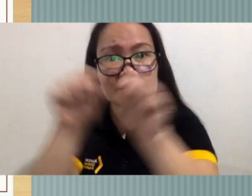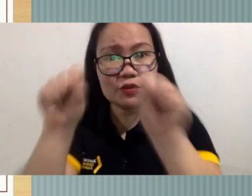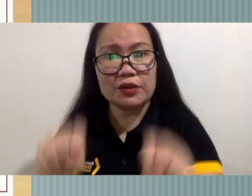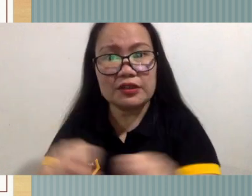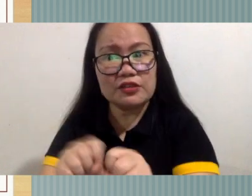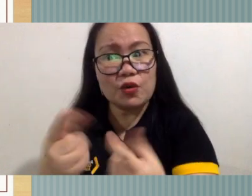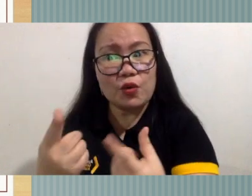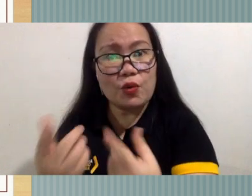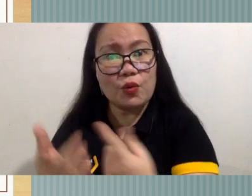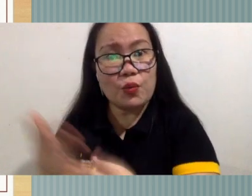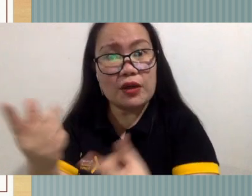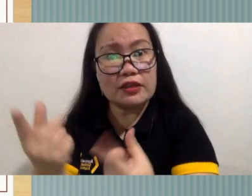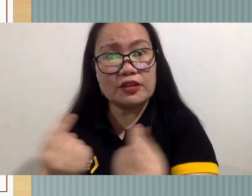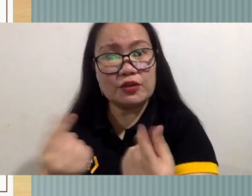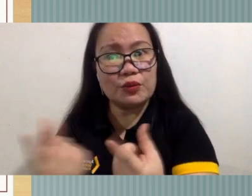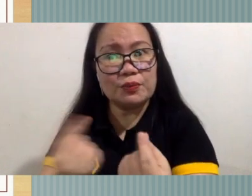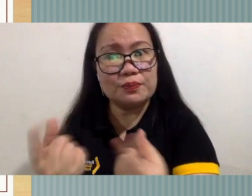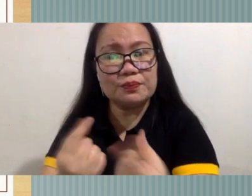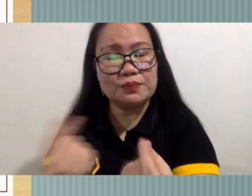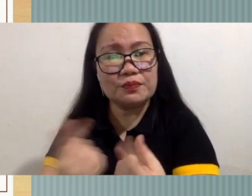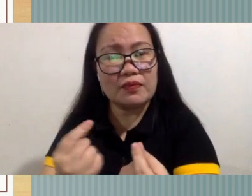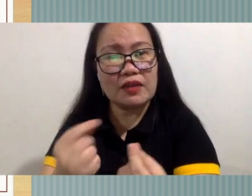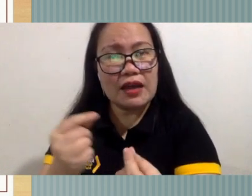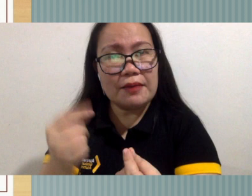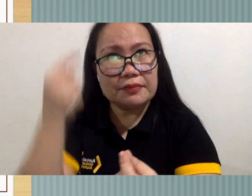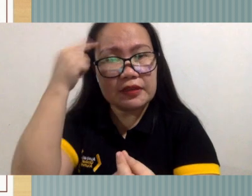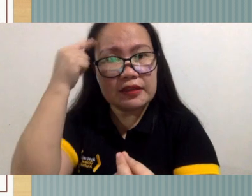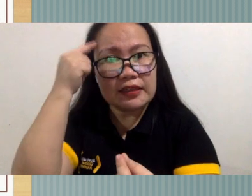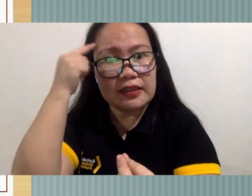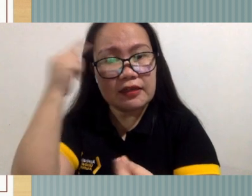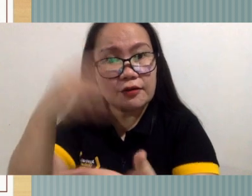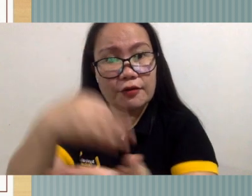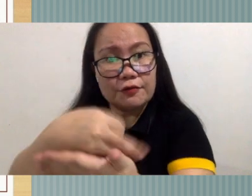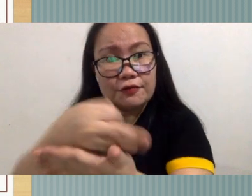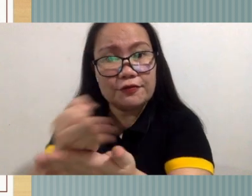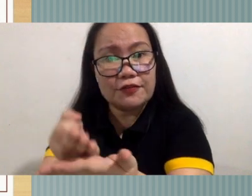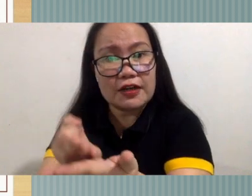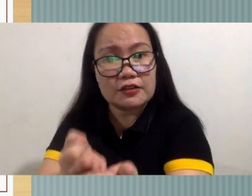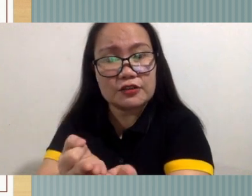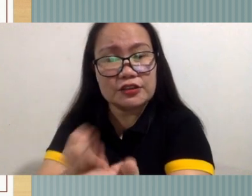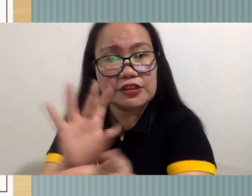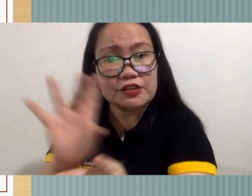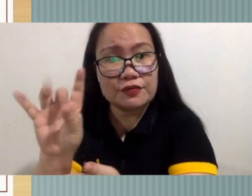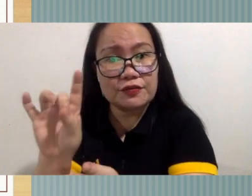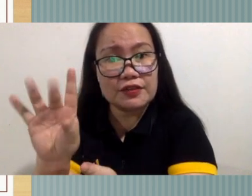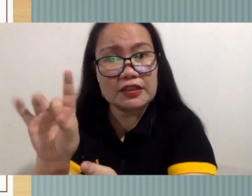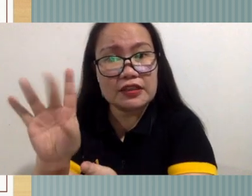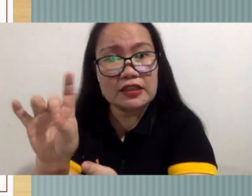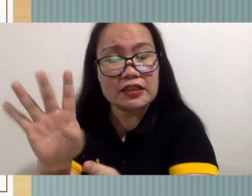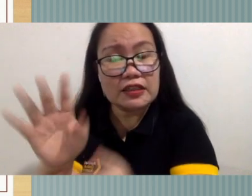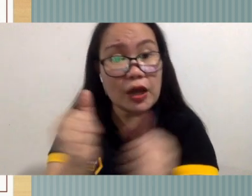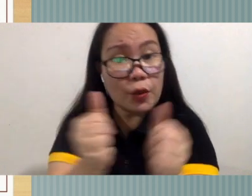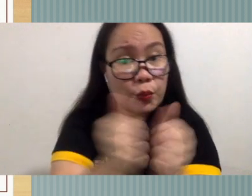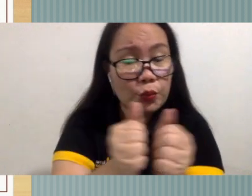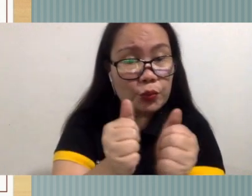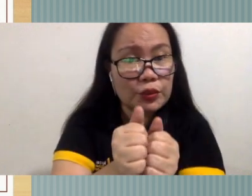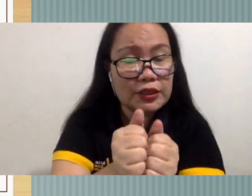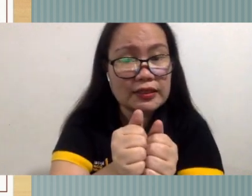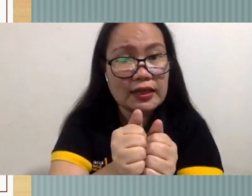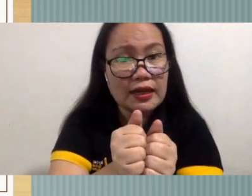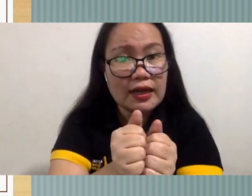18 ay hindi perfect square. So, anong gagawin natin? Mag-isip ka ng factors ni 18 na